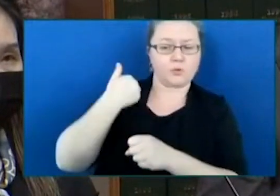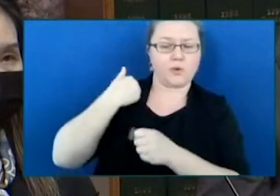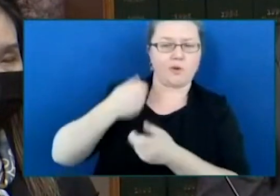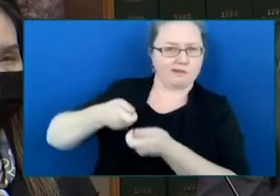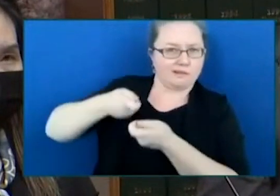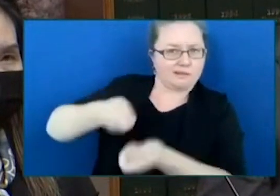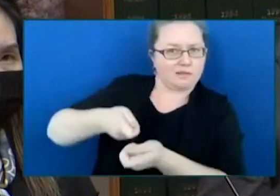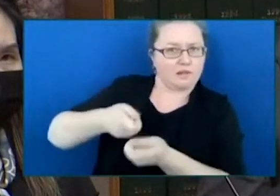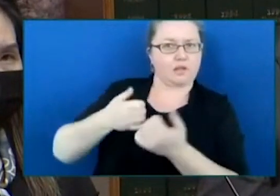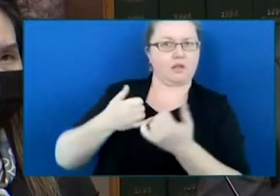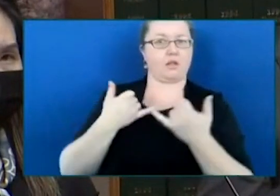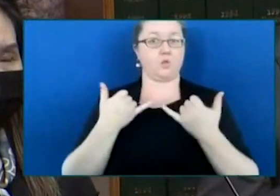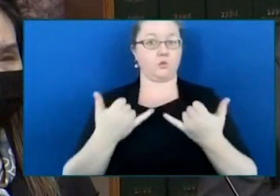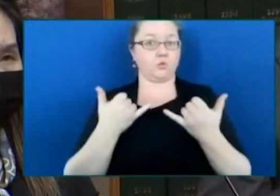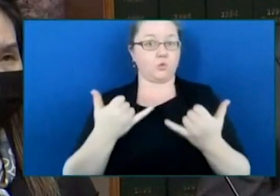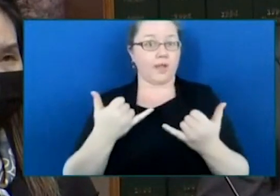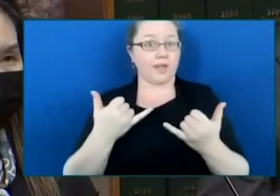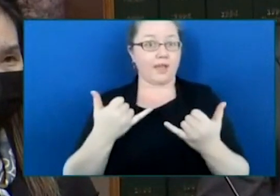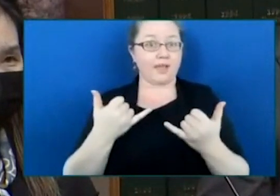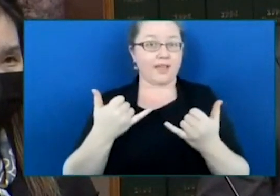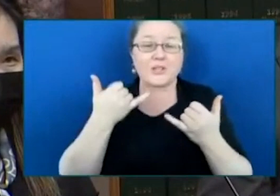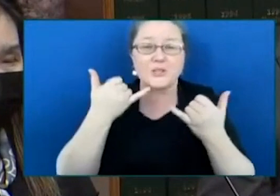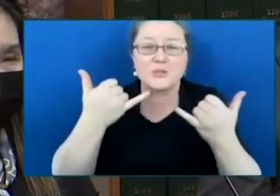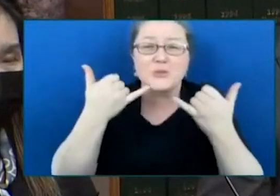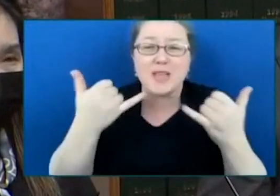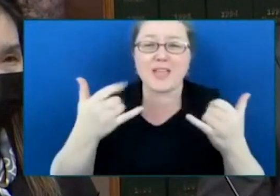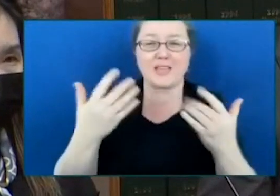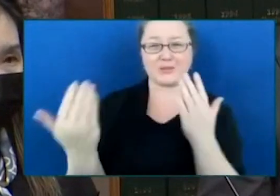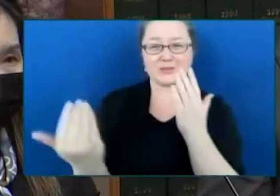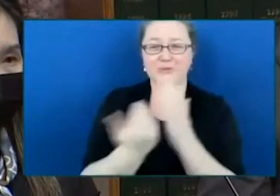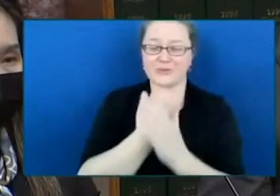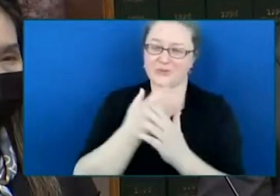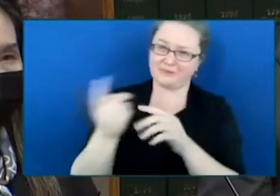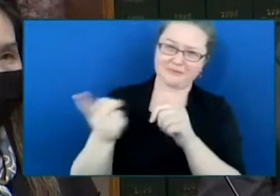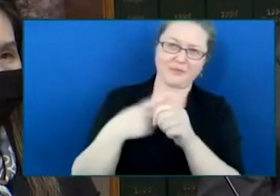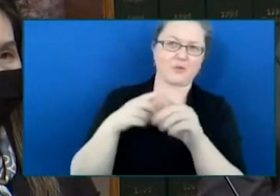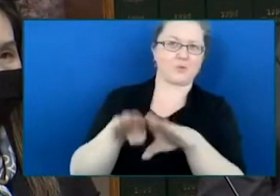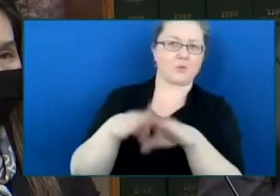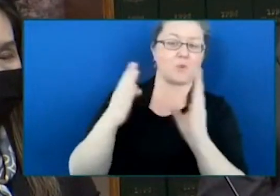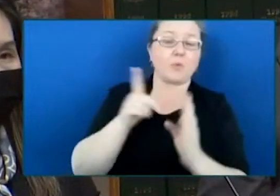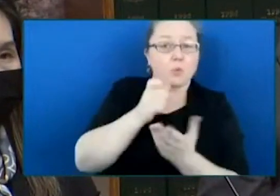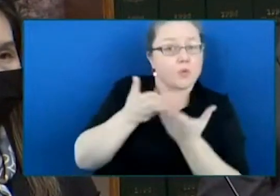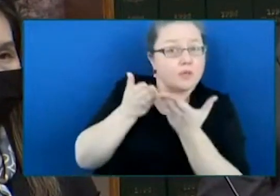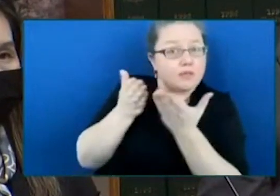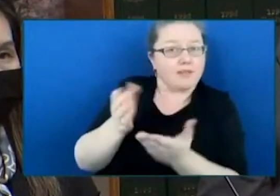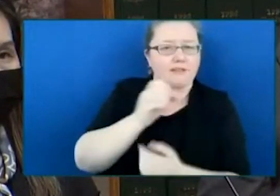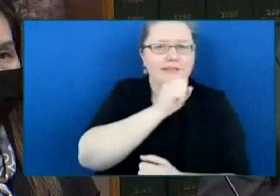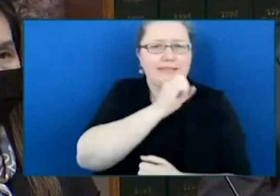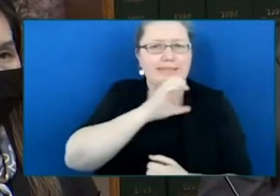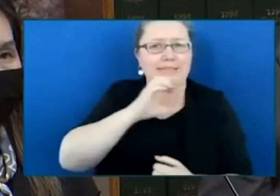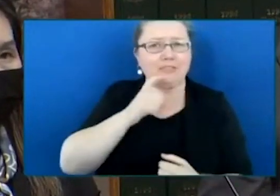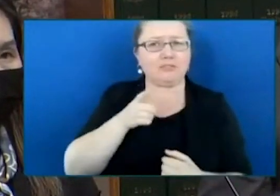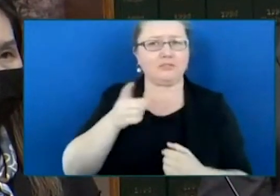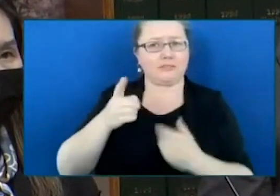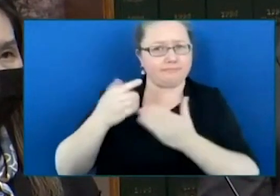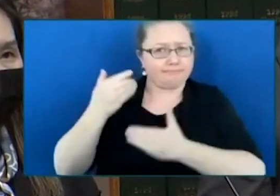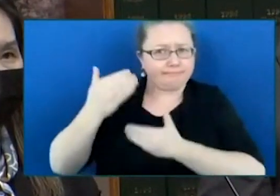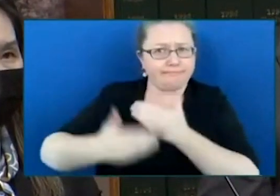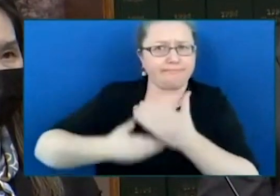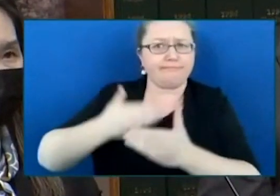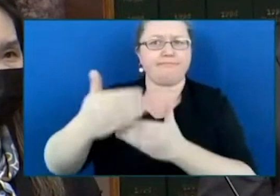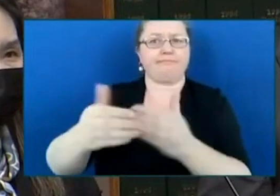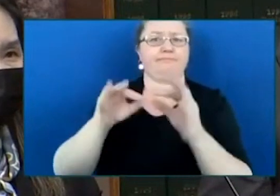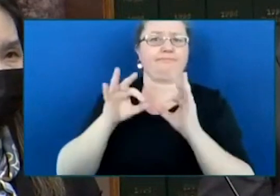Today, Mr. Speaker, the first residents, mostly low-income seniors, take comfort in knowing that their rents will always be